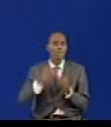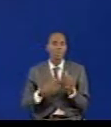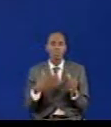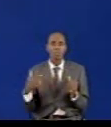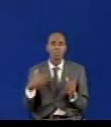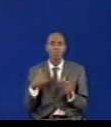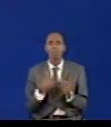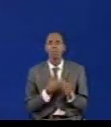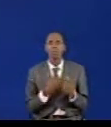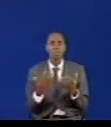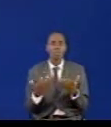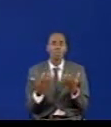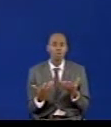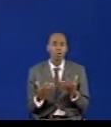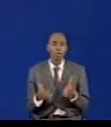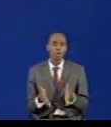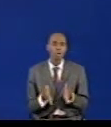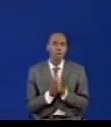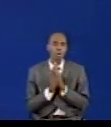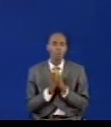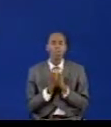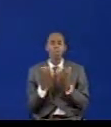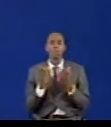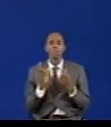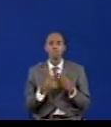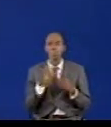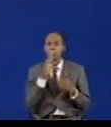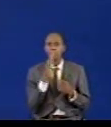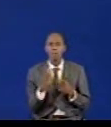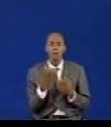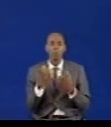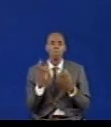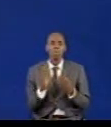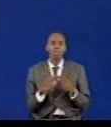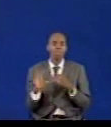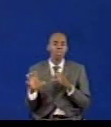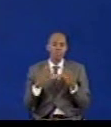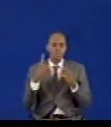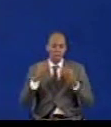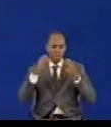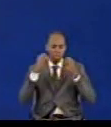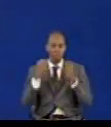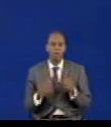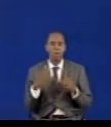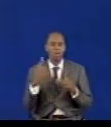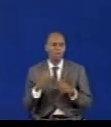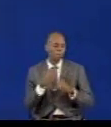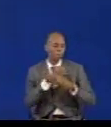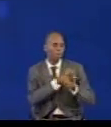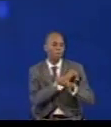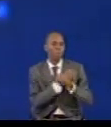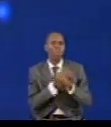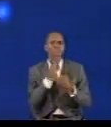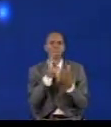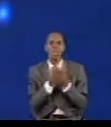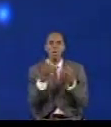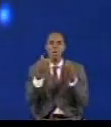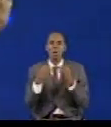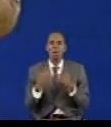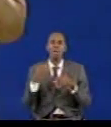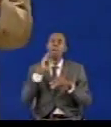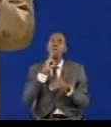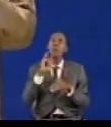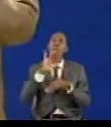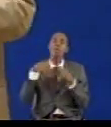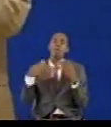are, anything we want to be, anything we want to do, the power, the strength that comes, all in